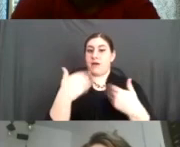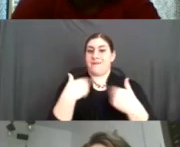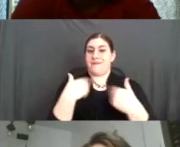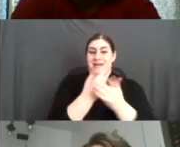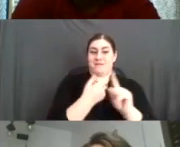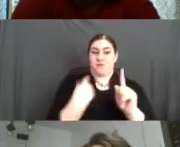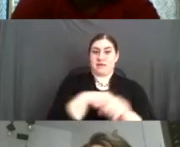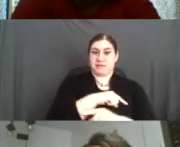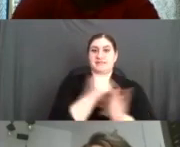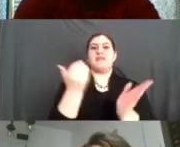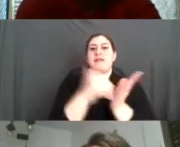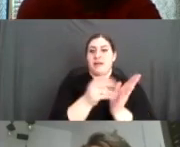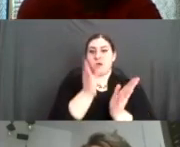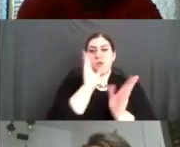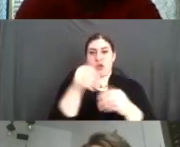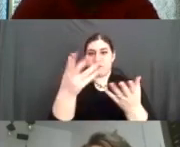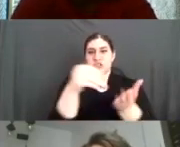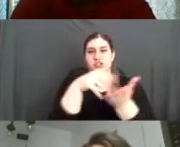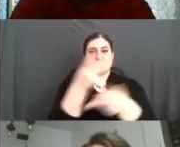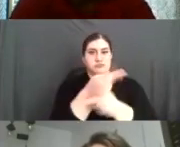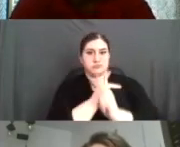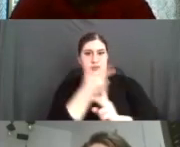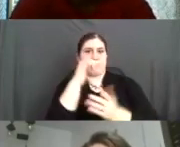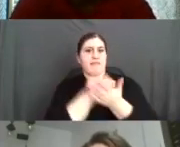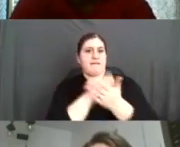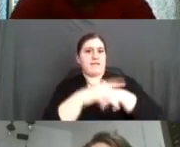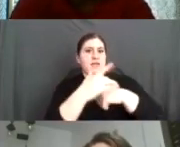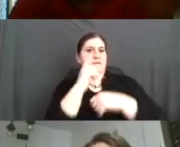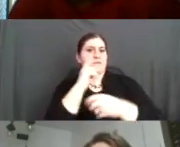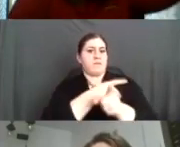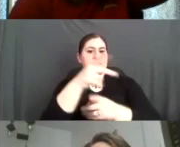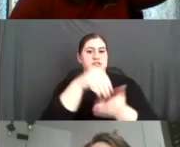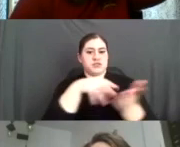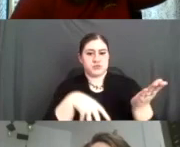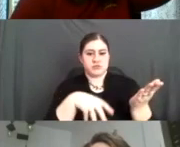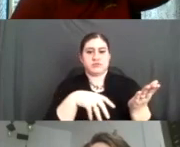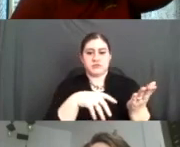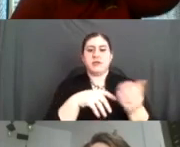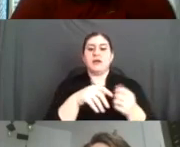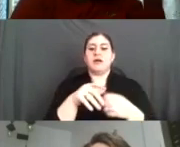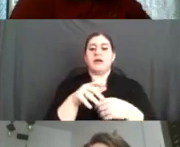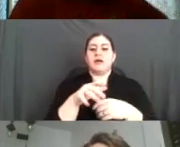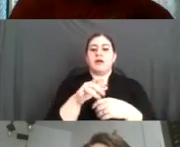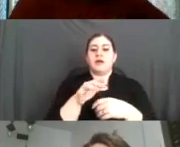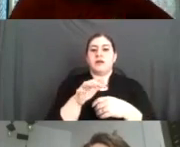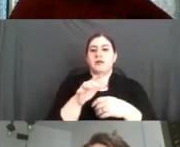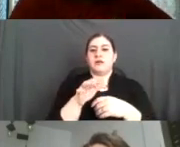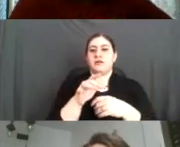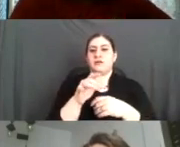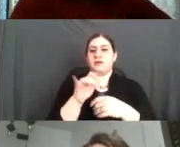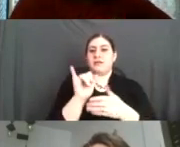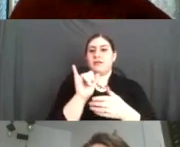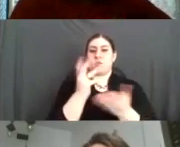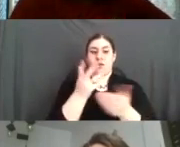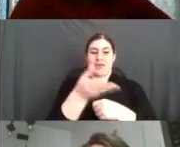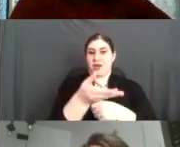us, again, you'll be offered student loans because that's what's available for professional students. The things that are going to be on there